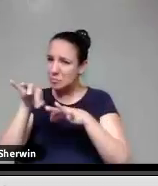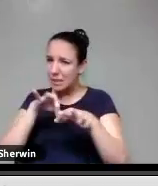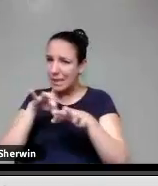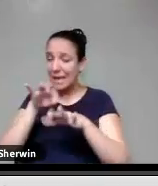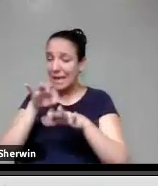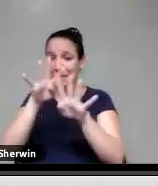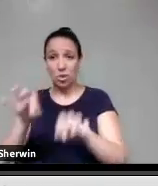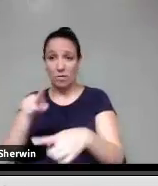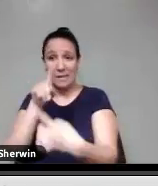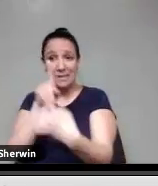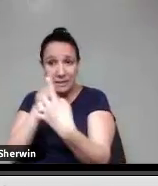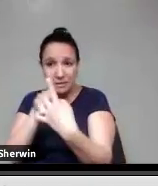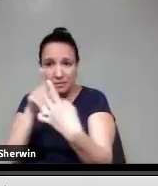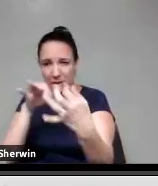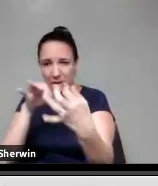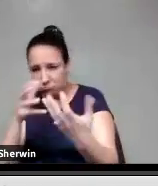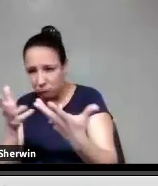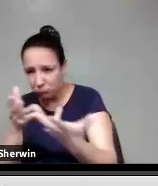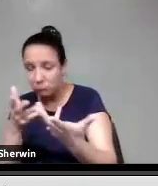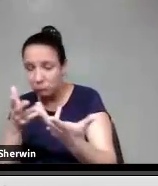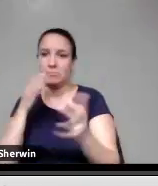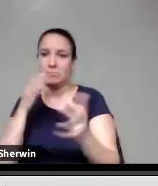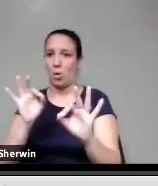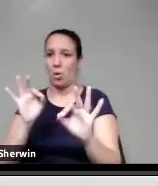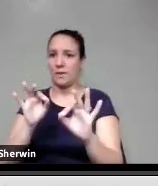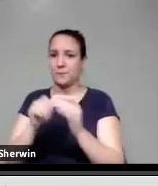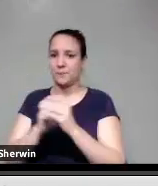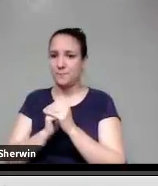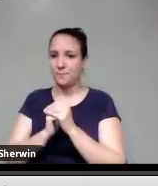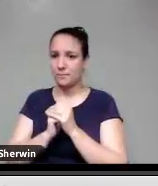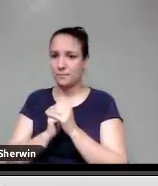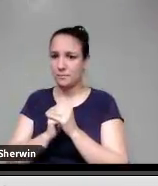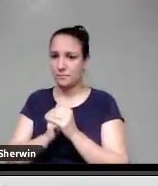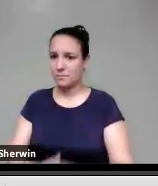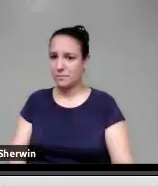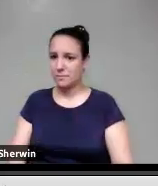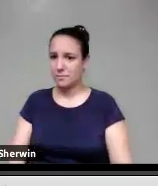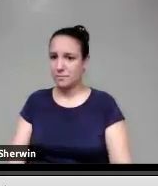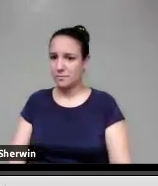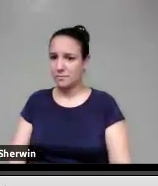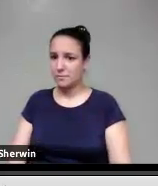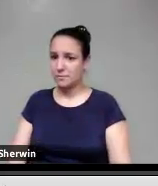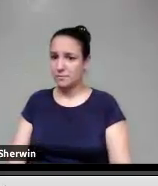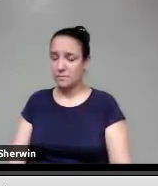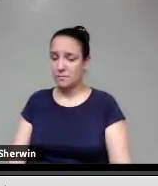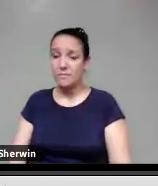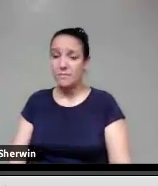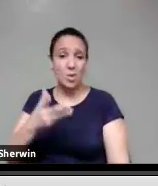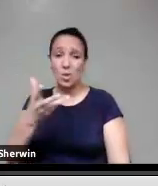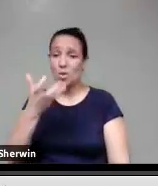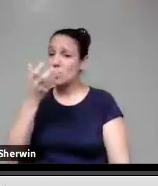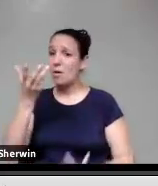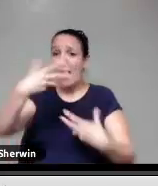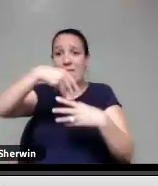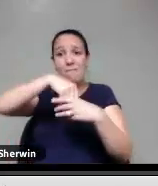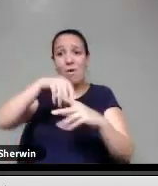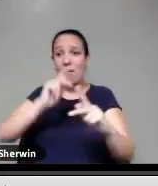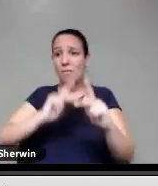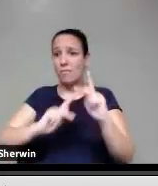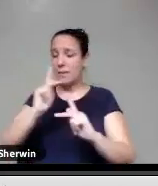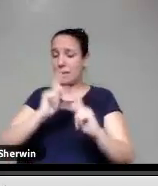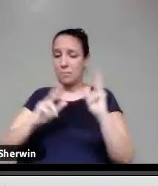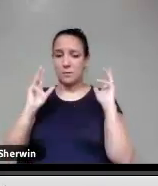well. Absolutely. And Alyssa said trying to get more information. That's all this is about. You want to involve those people. You know, I